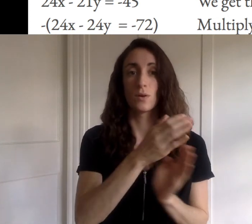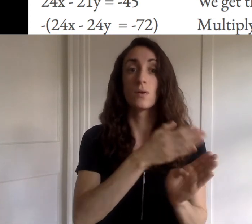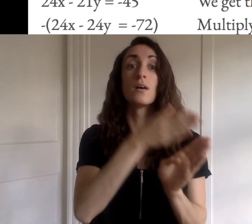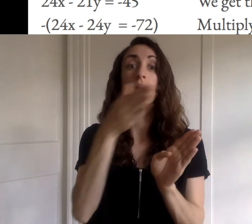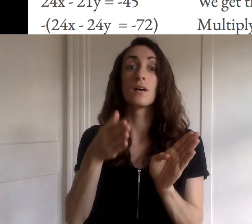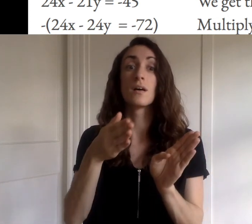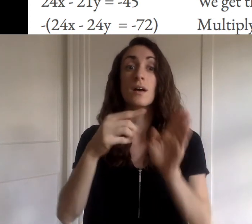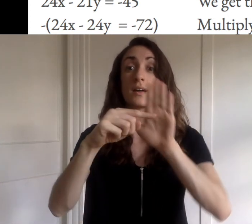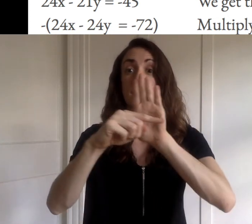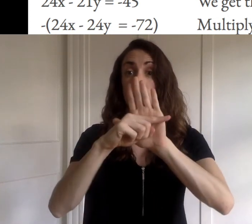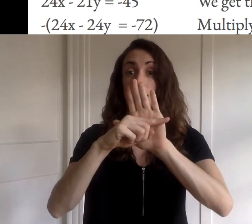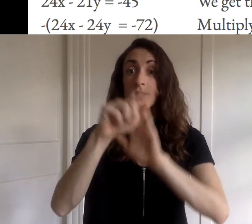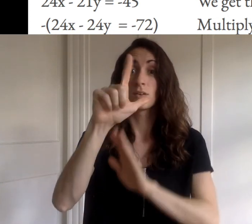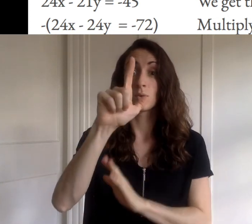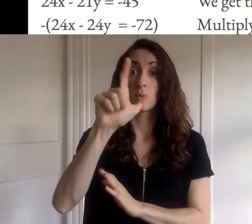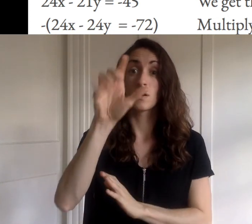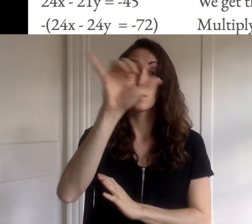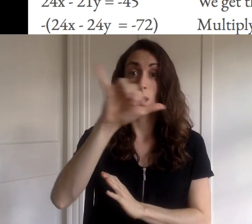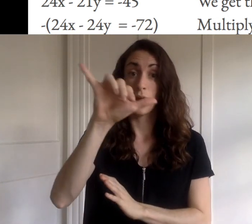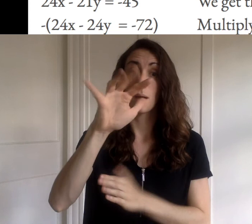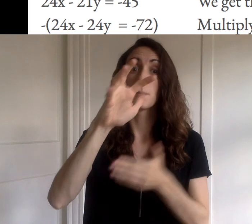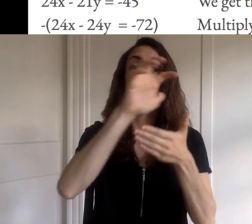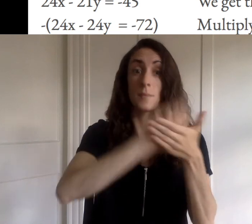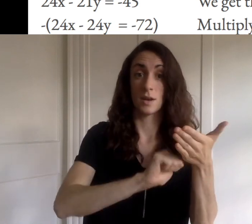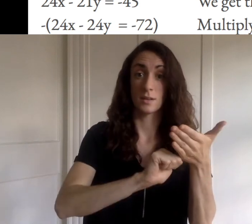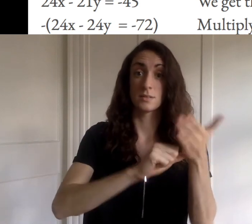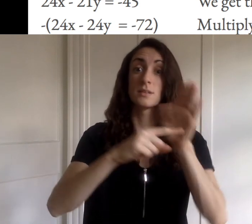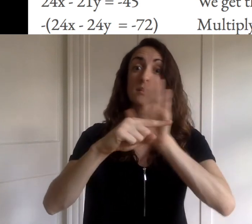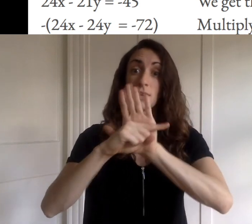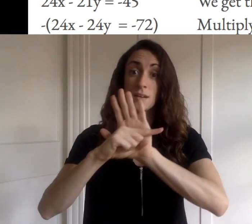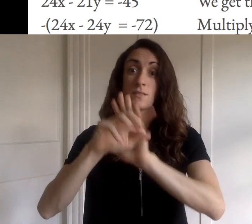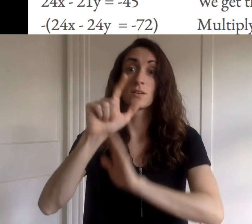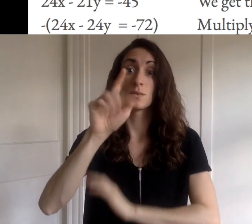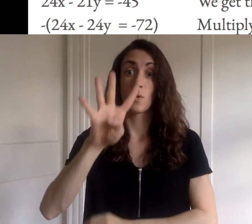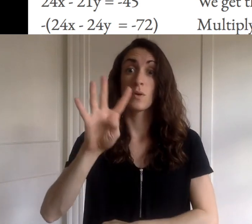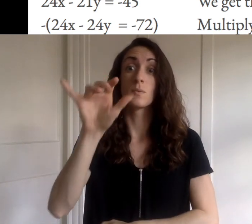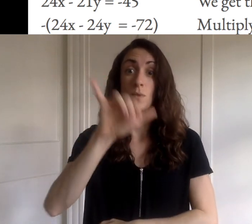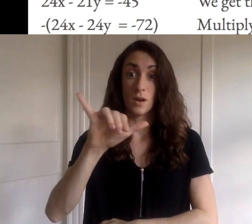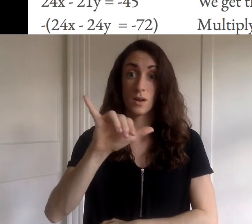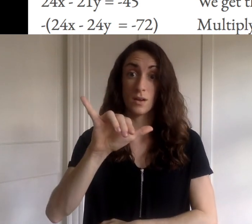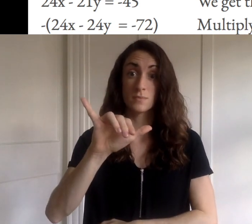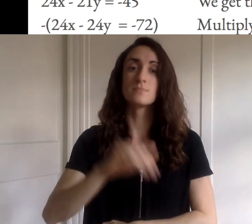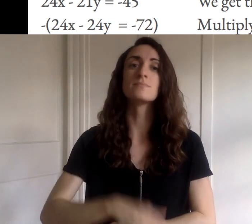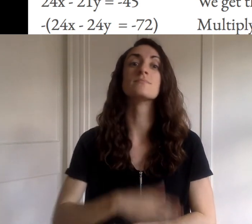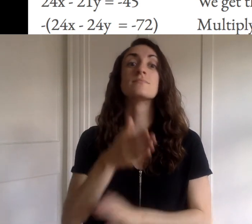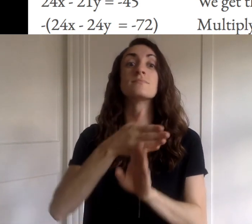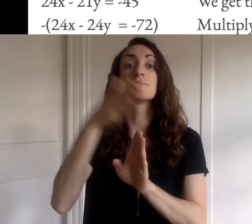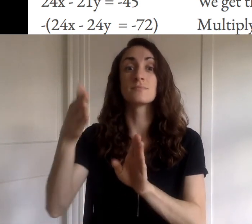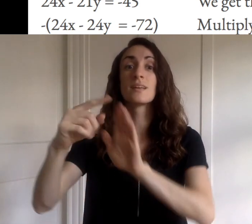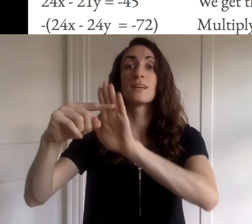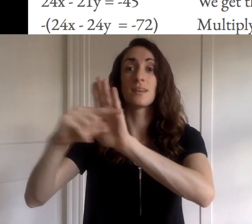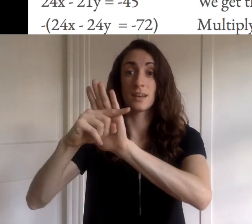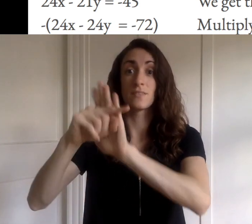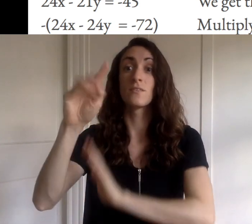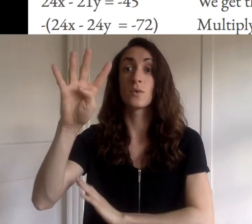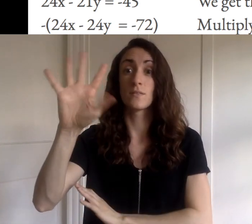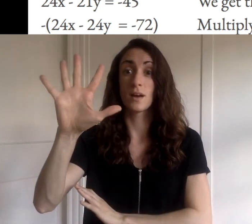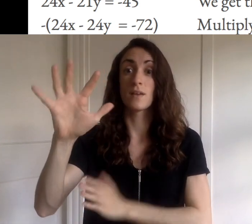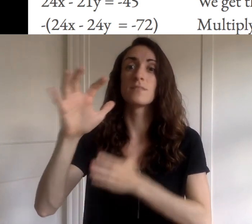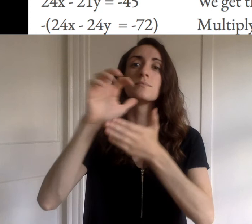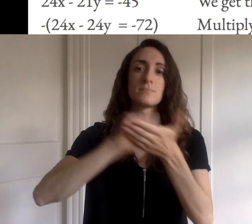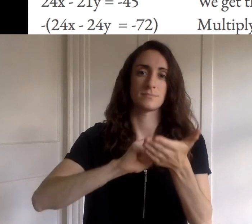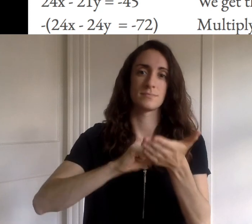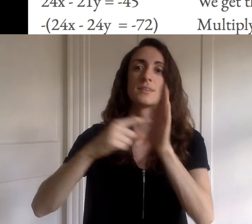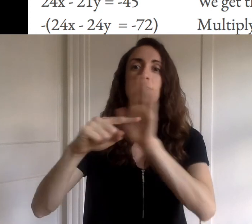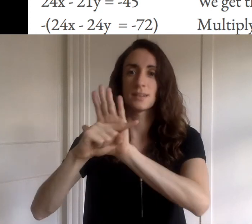24x is 0. Negative 21y minus negative 24y is 3y. And negative